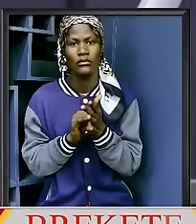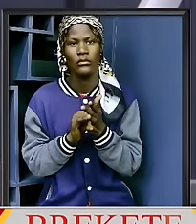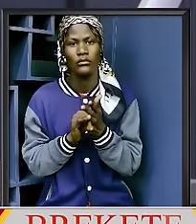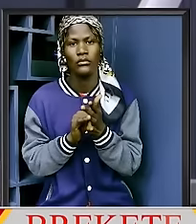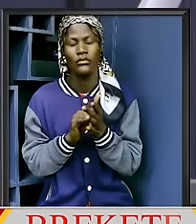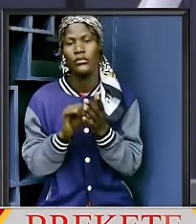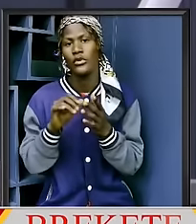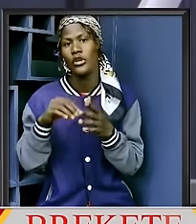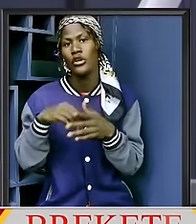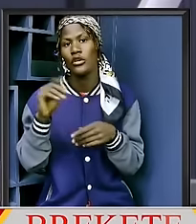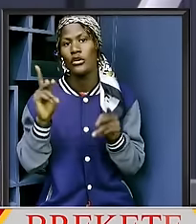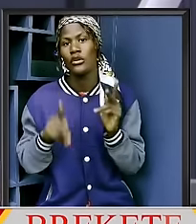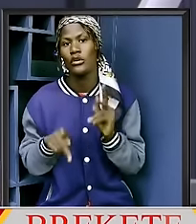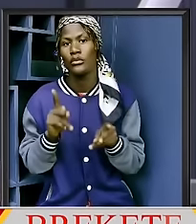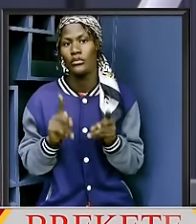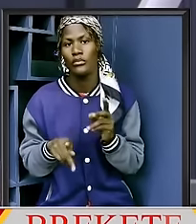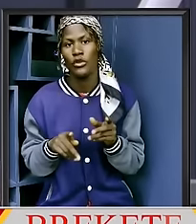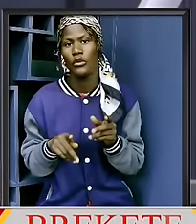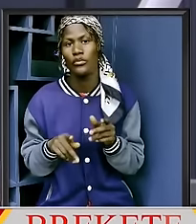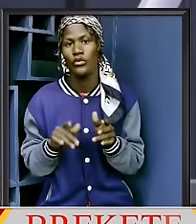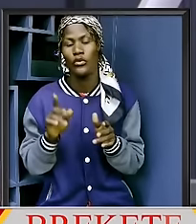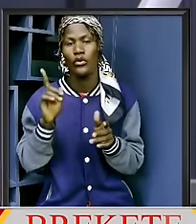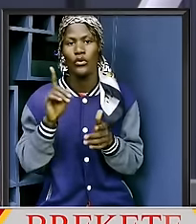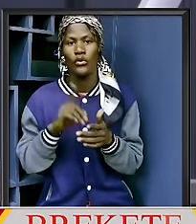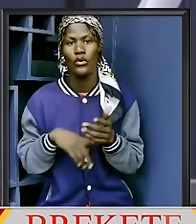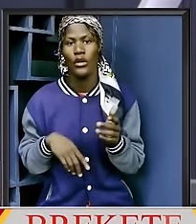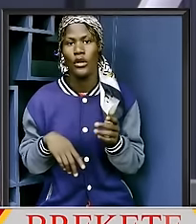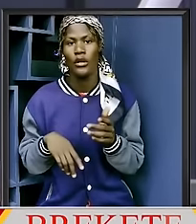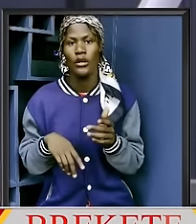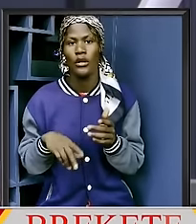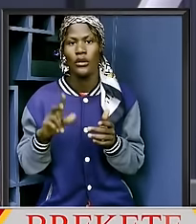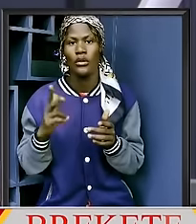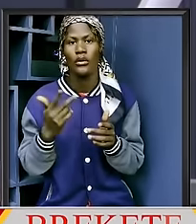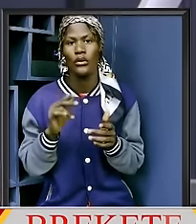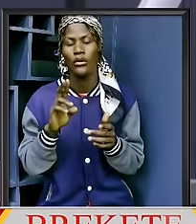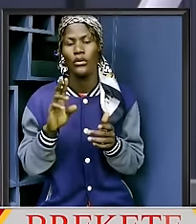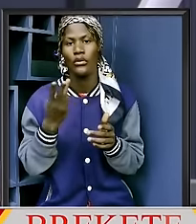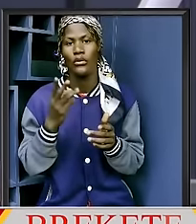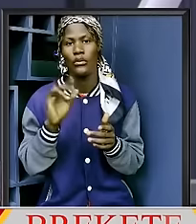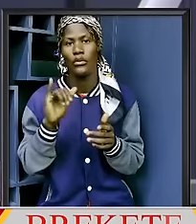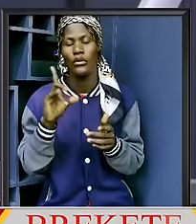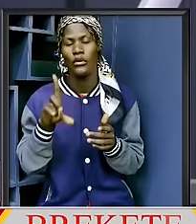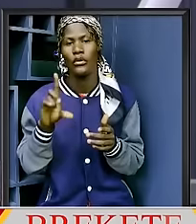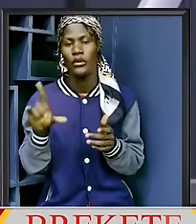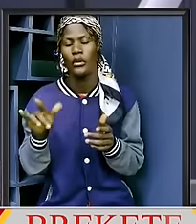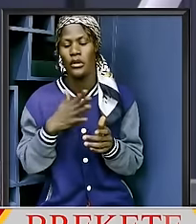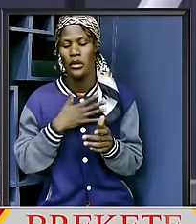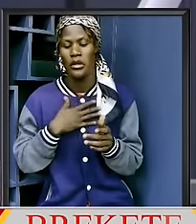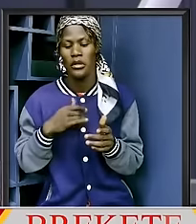some people go whip when they want cheat you and the thing no work.